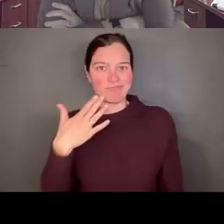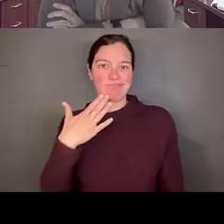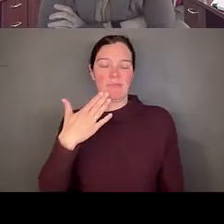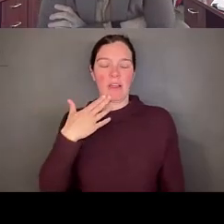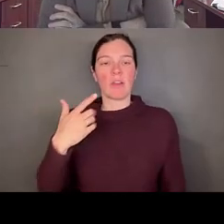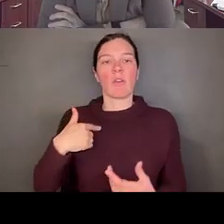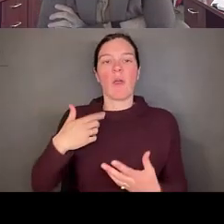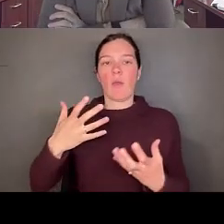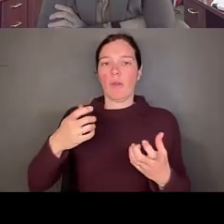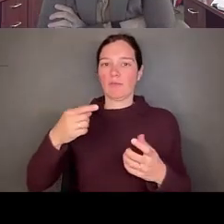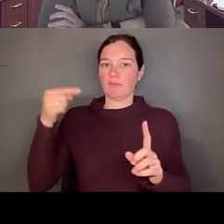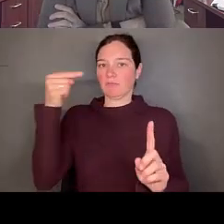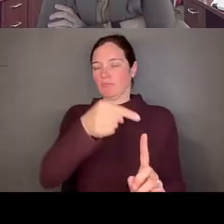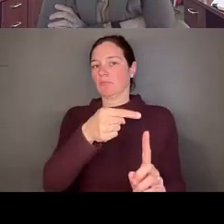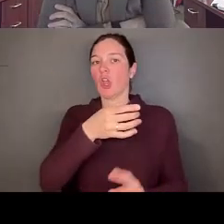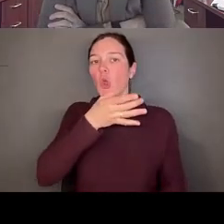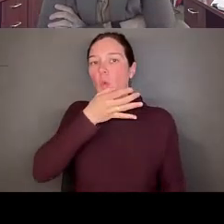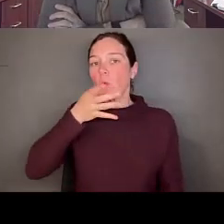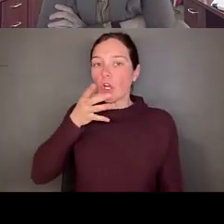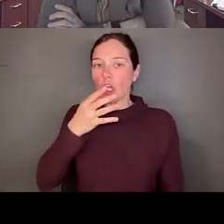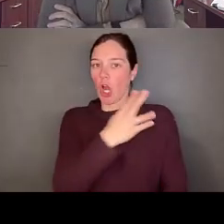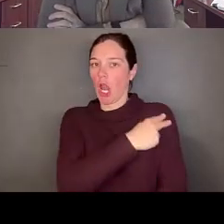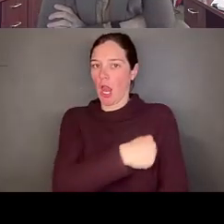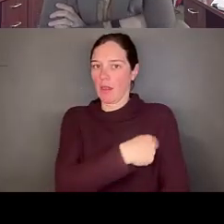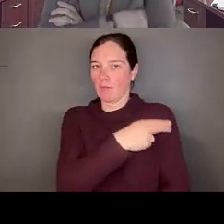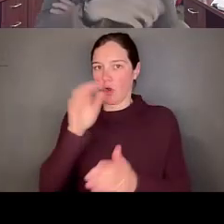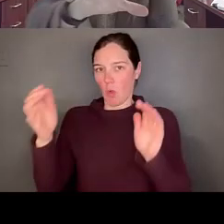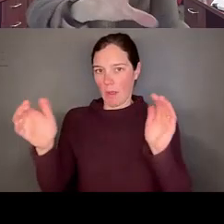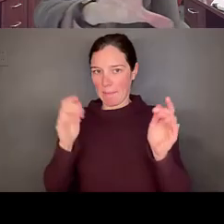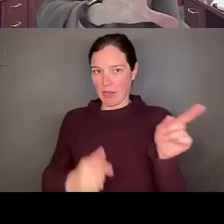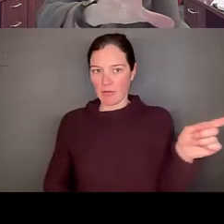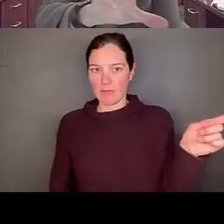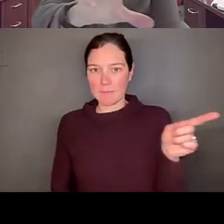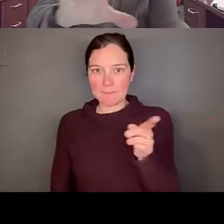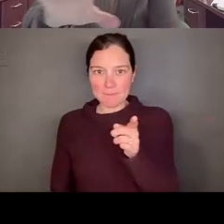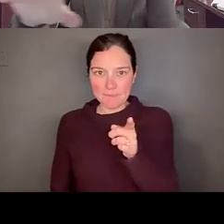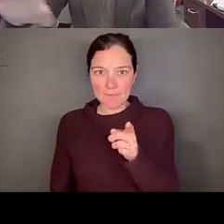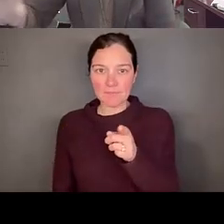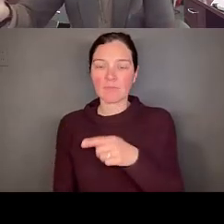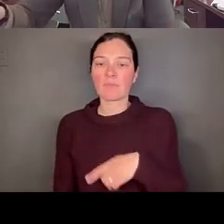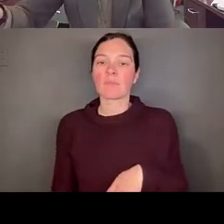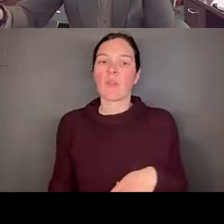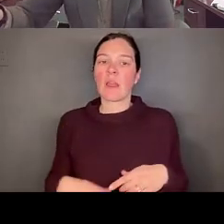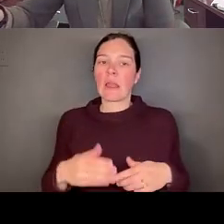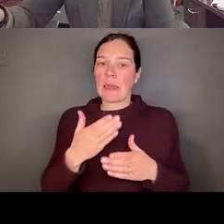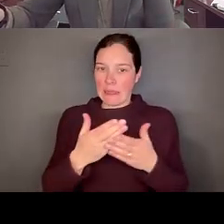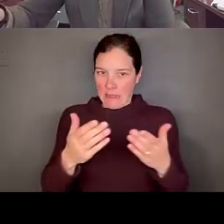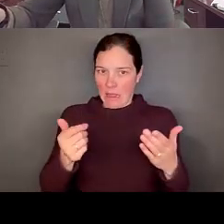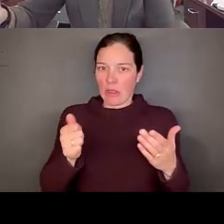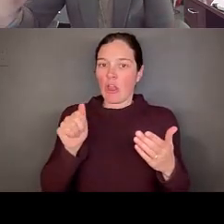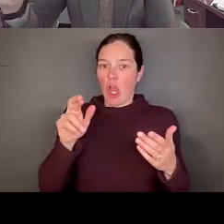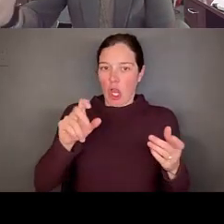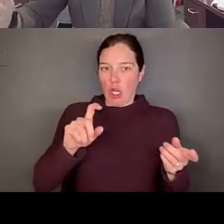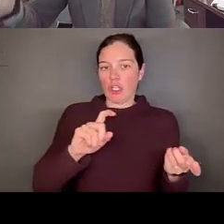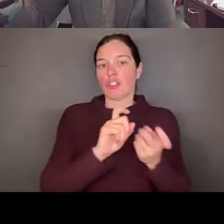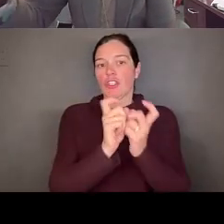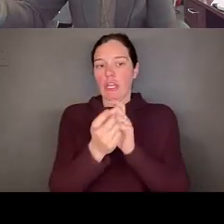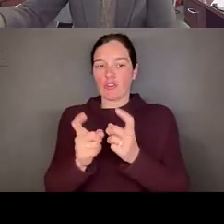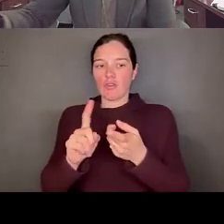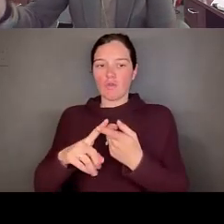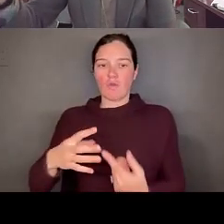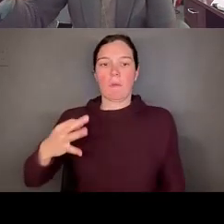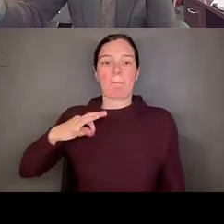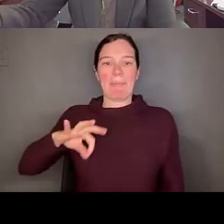so I want to call out rurals. This is a rural hospital comparison. And so you'll see, again, things moving in a direction maybe to the benefit of